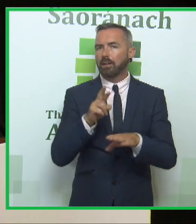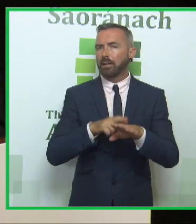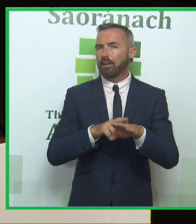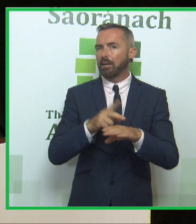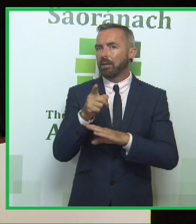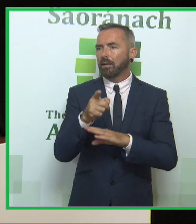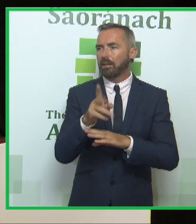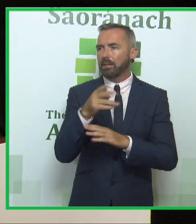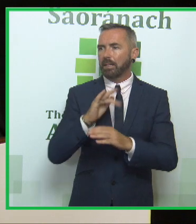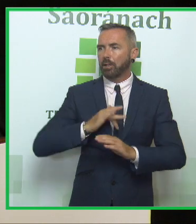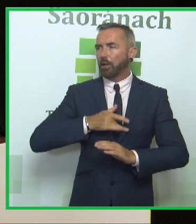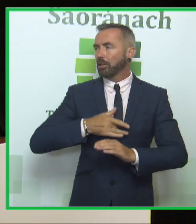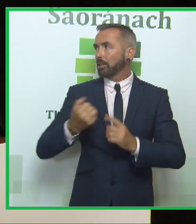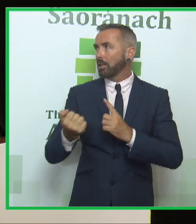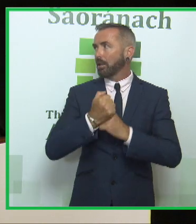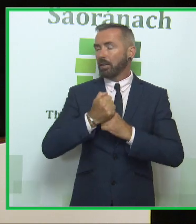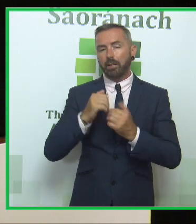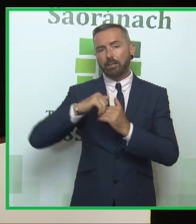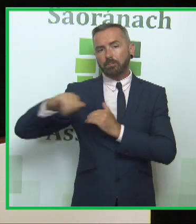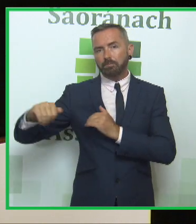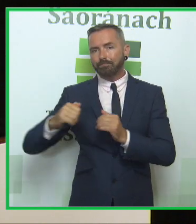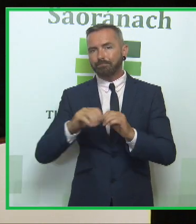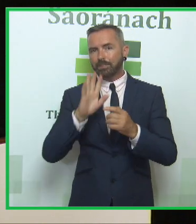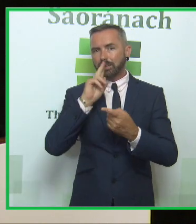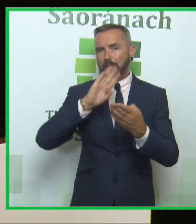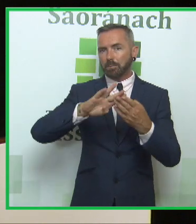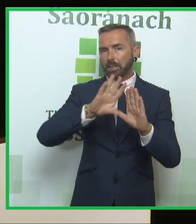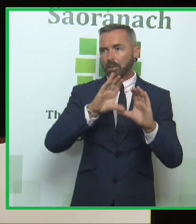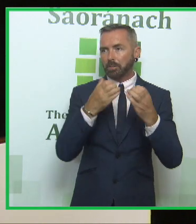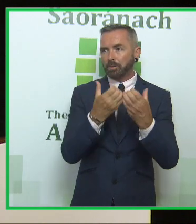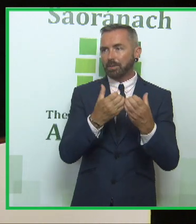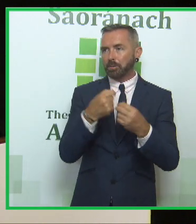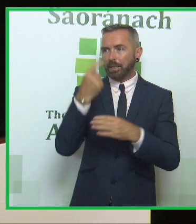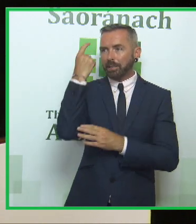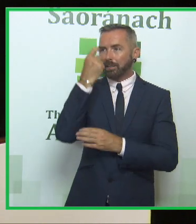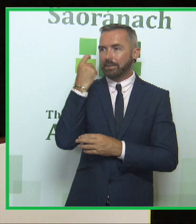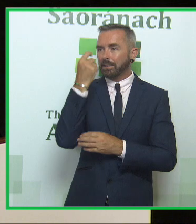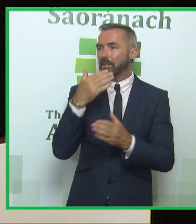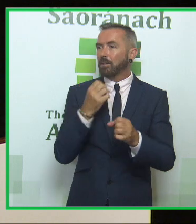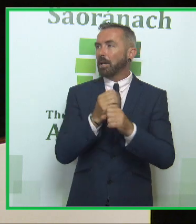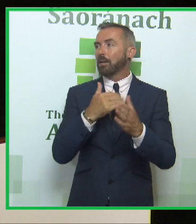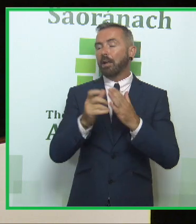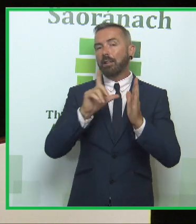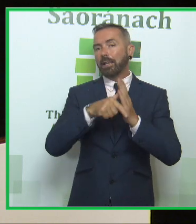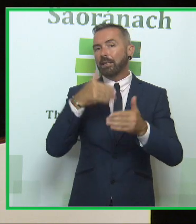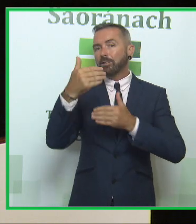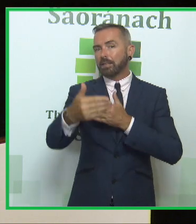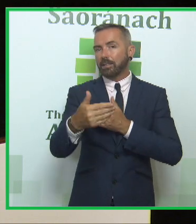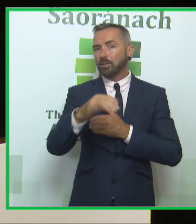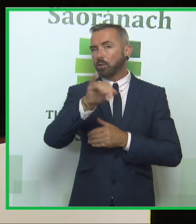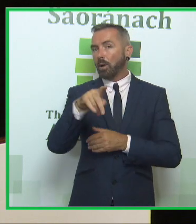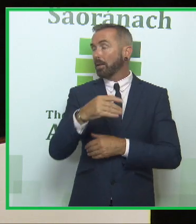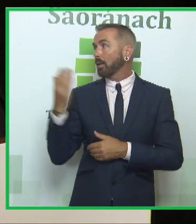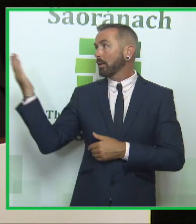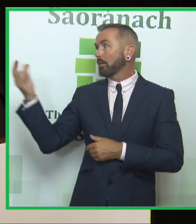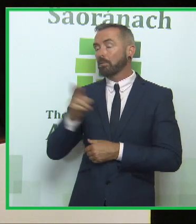hurt marginalised and stigmatised communities much more than others. So I think we'll have to consider a later stage, and Johanna's been very good at